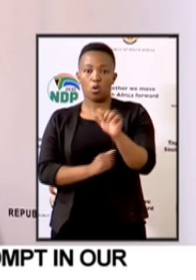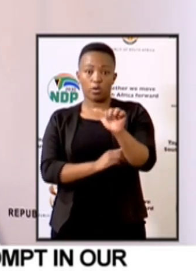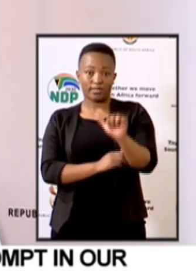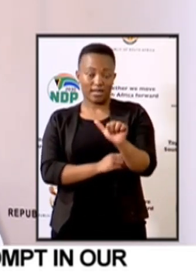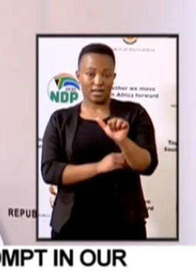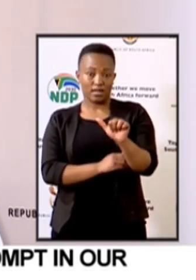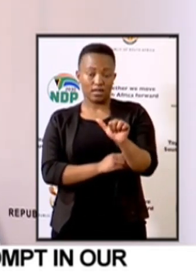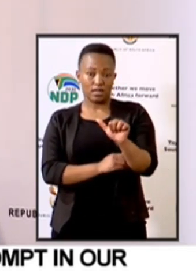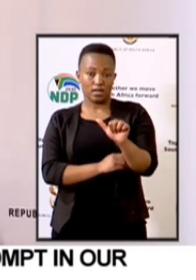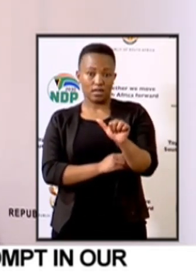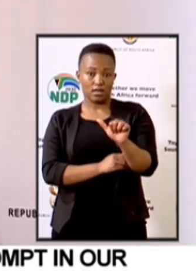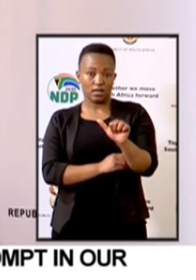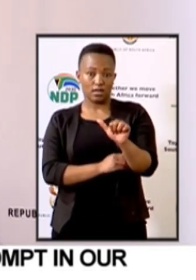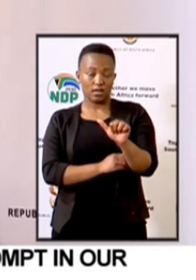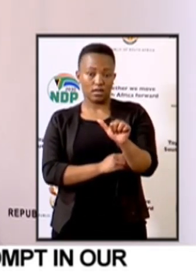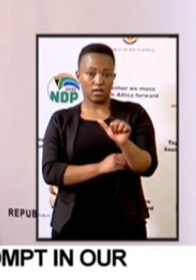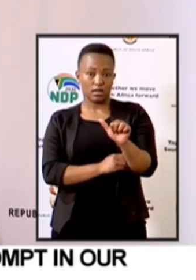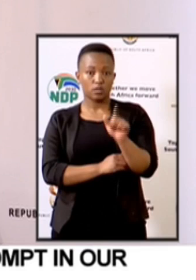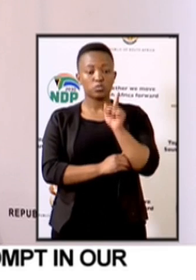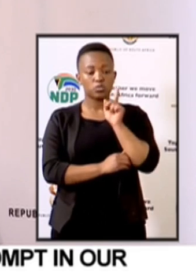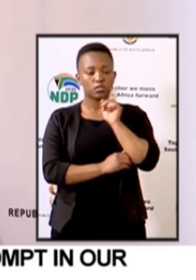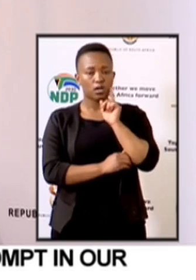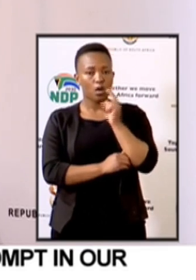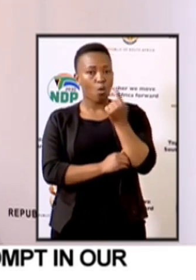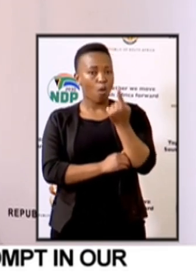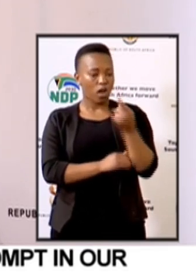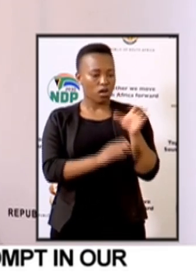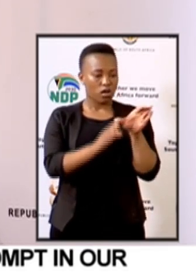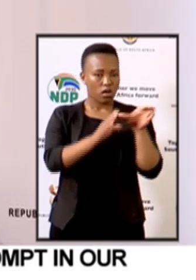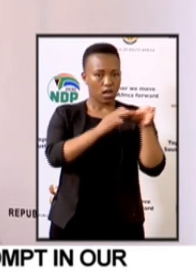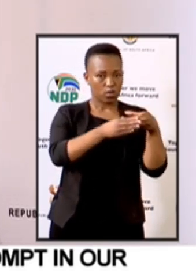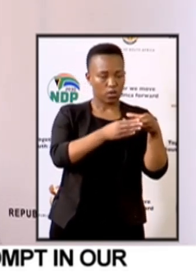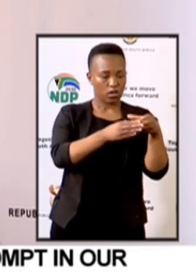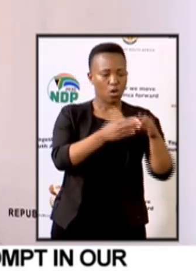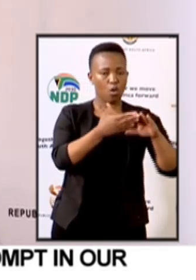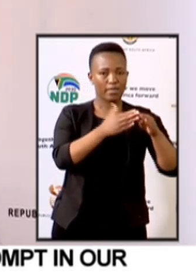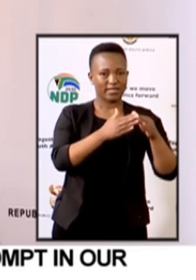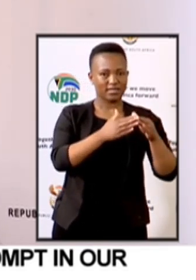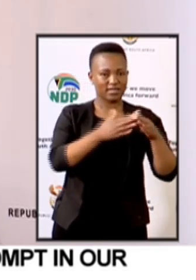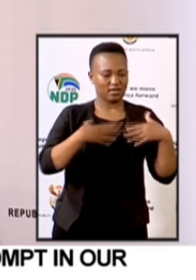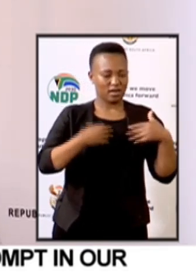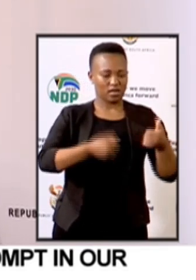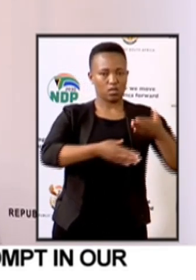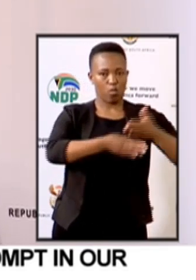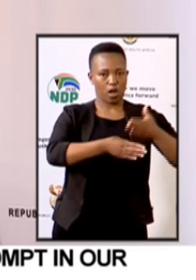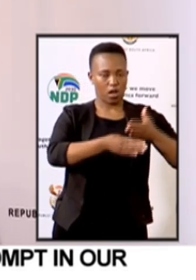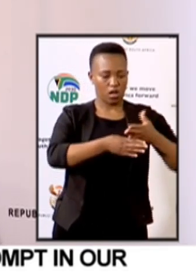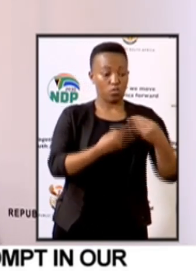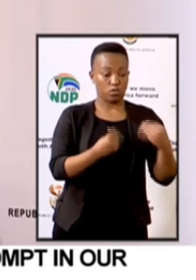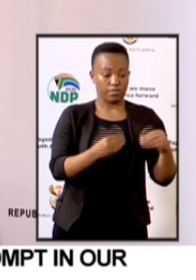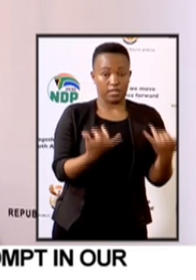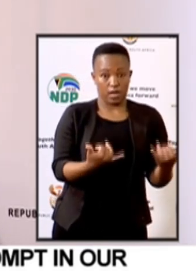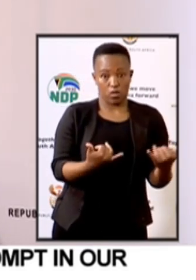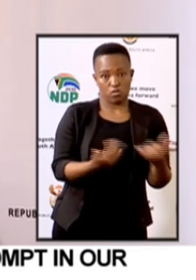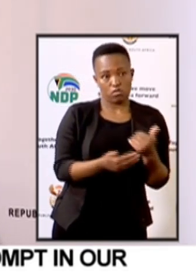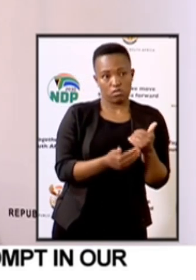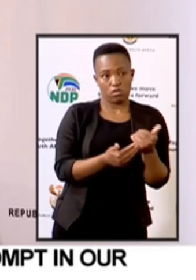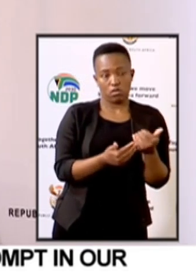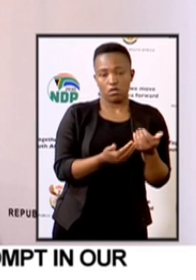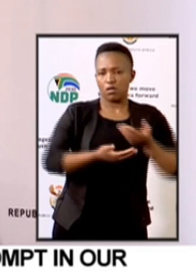one category of community workers. I don't know whether this applies